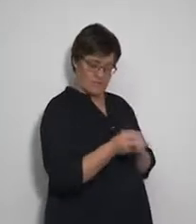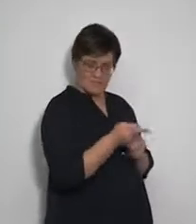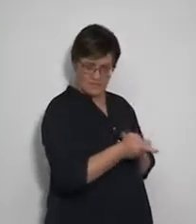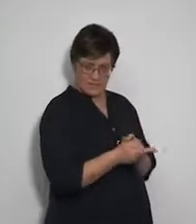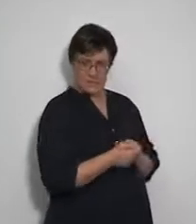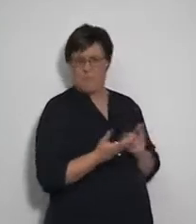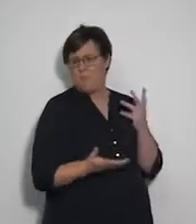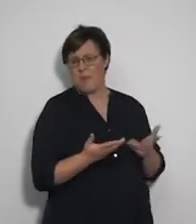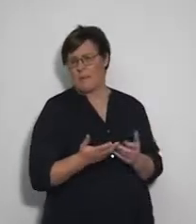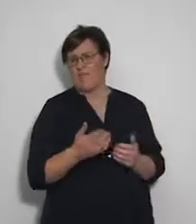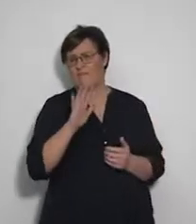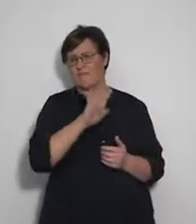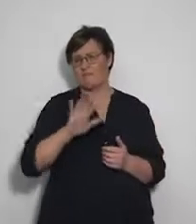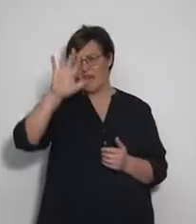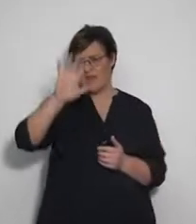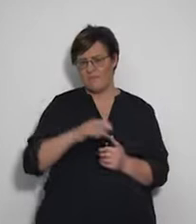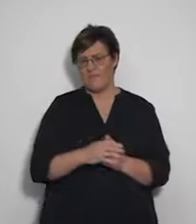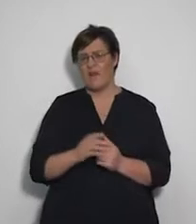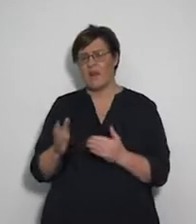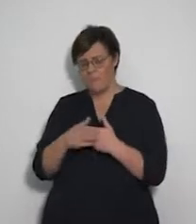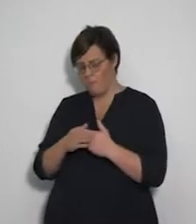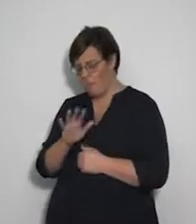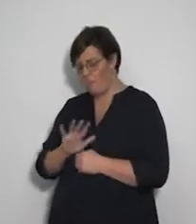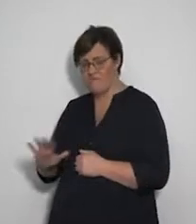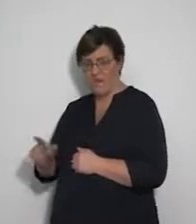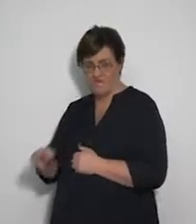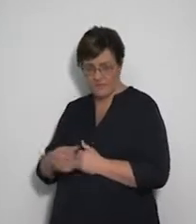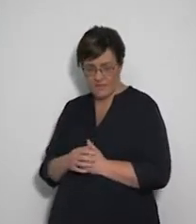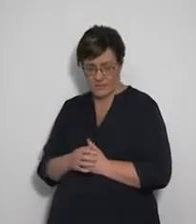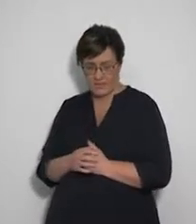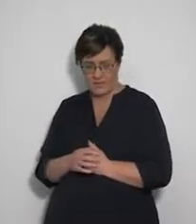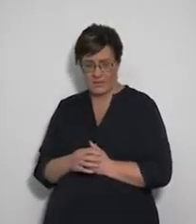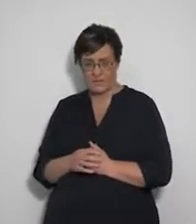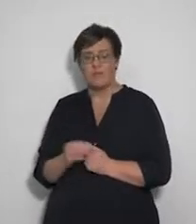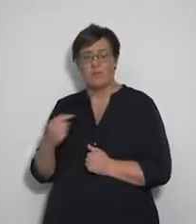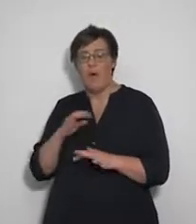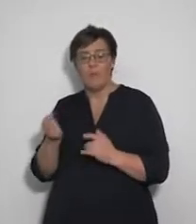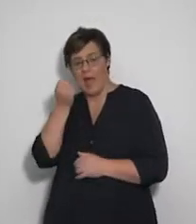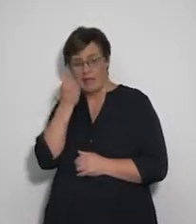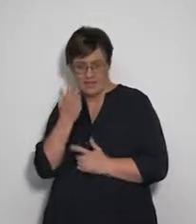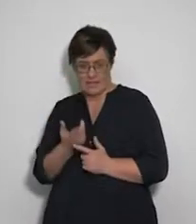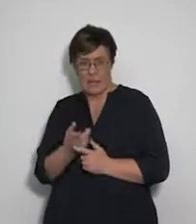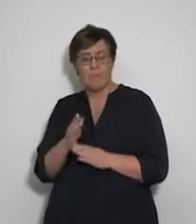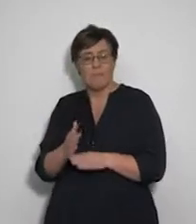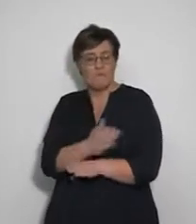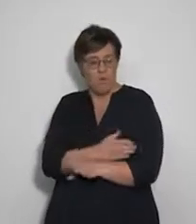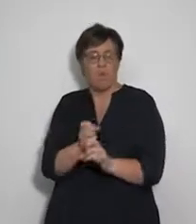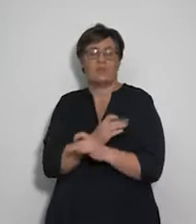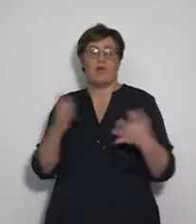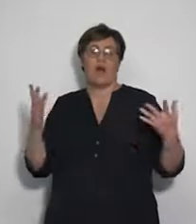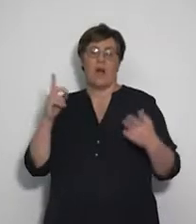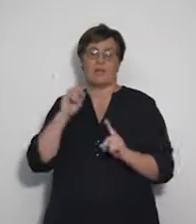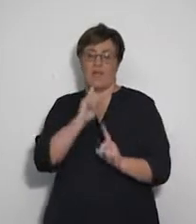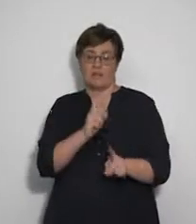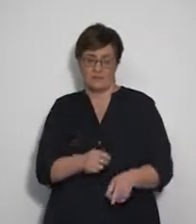this, probably 5 to that, and then another 5 to that. That's just my understanding before even attempting the question.